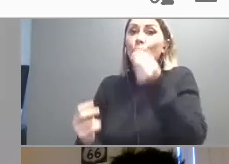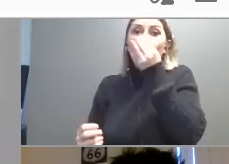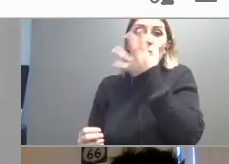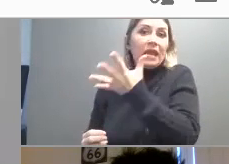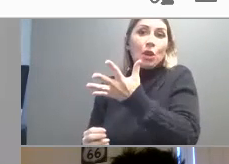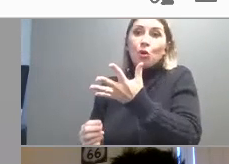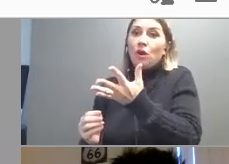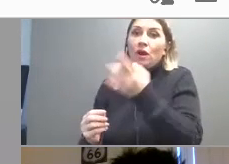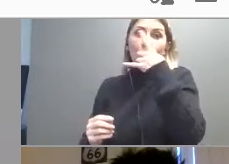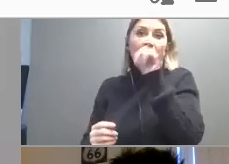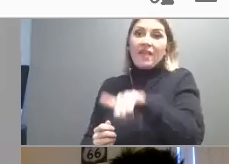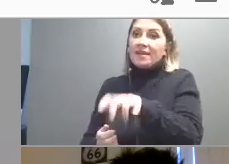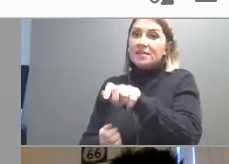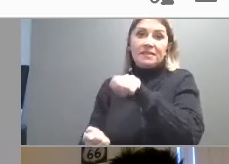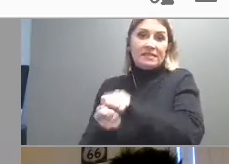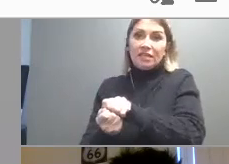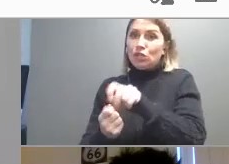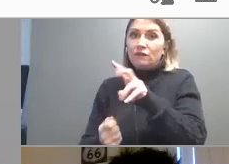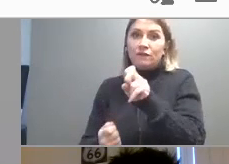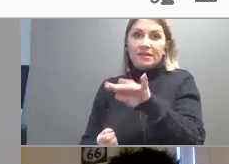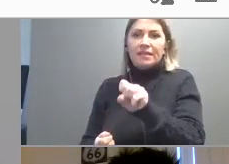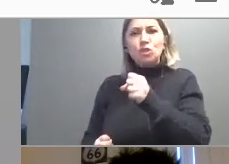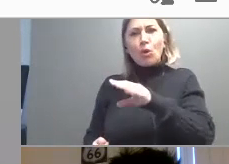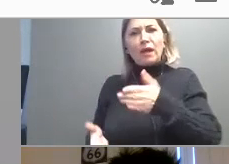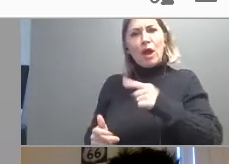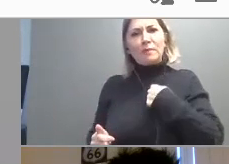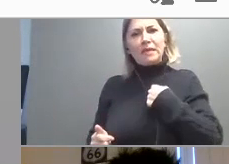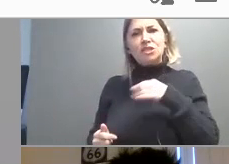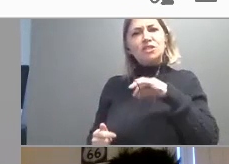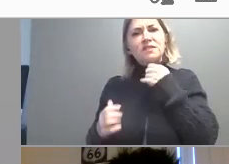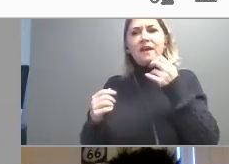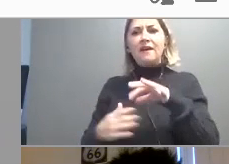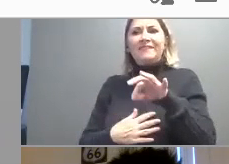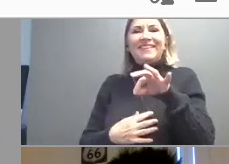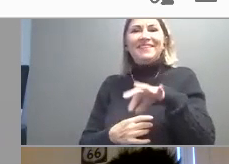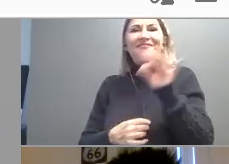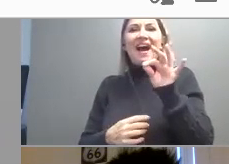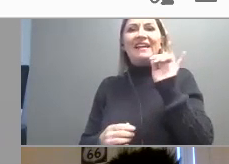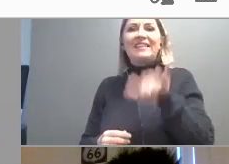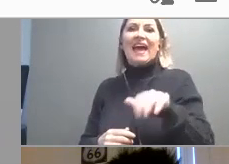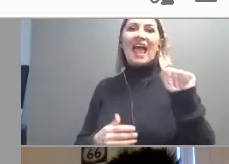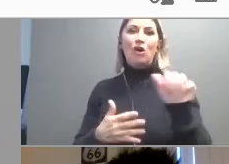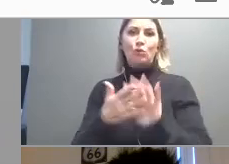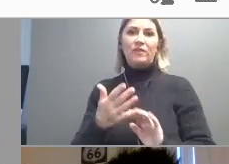particular vertex anymore. So let me just find the algorithm, right?